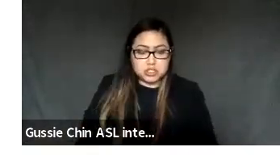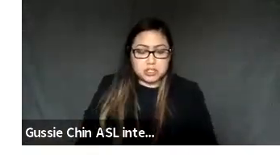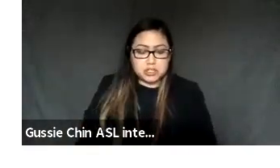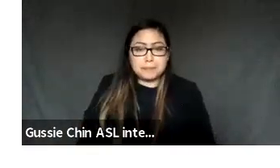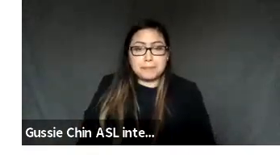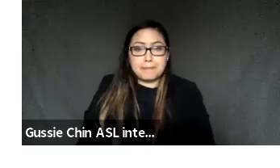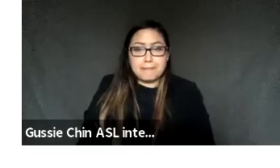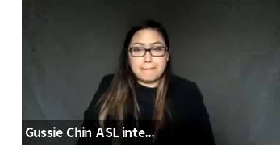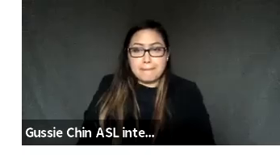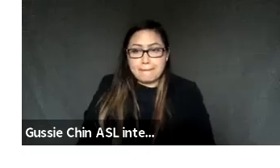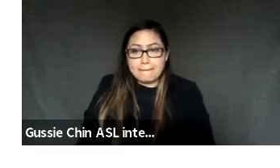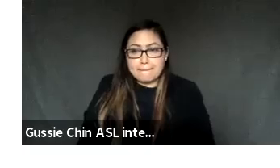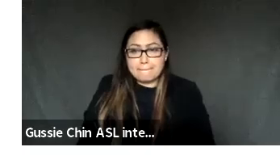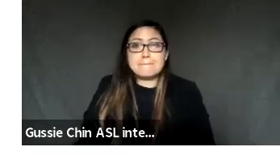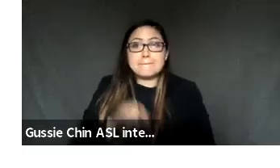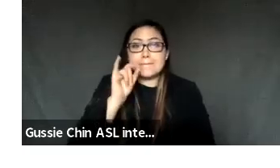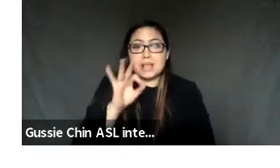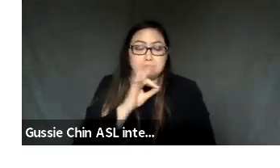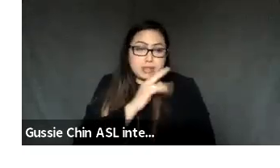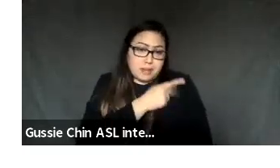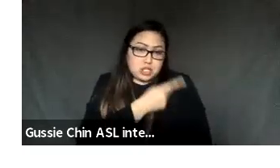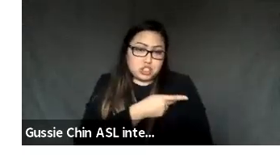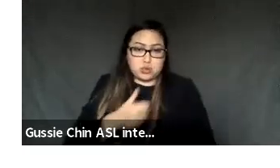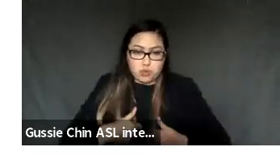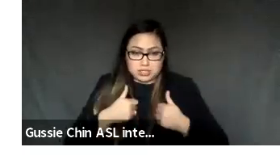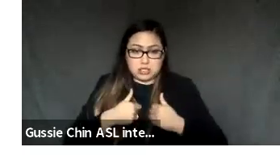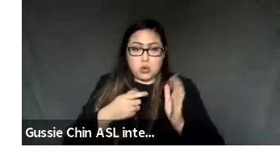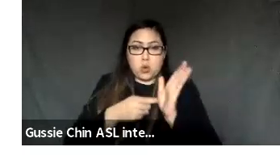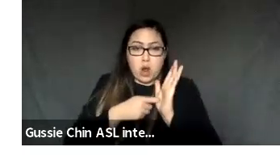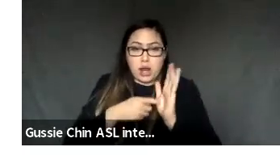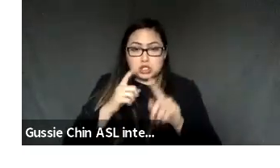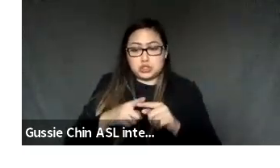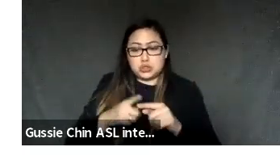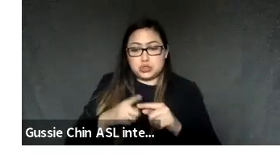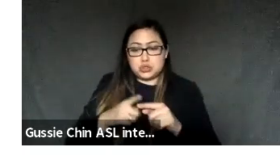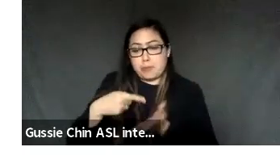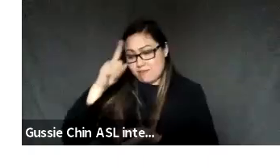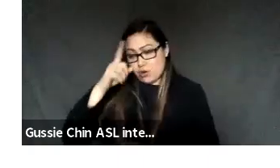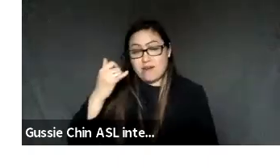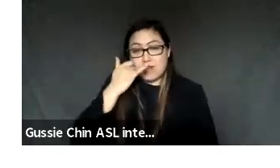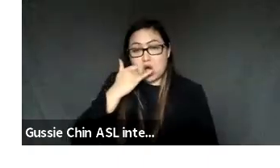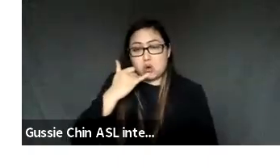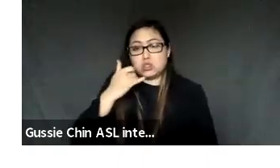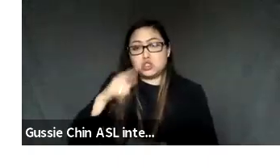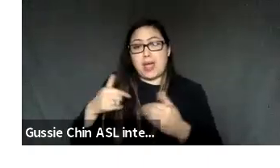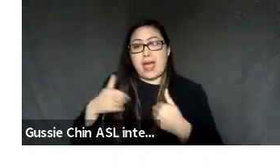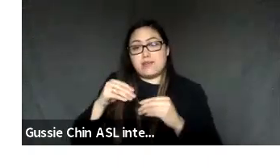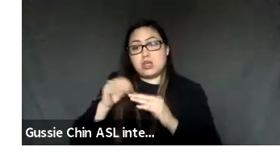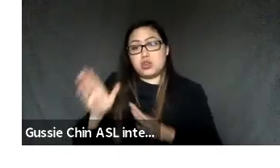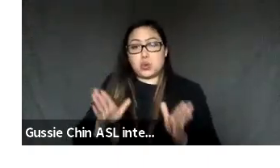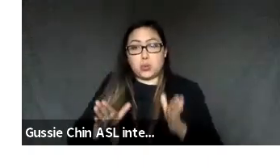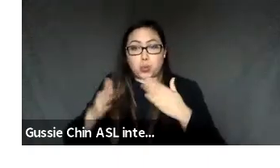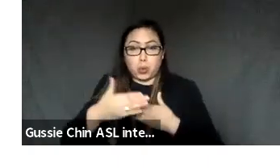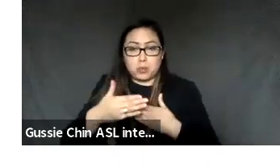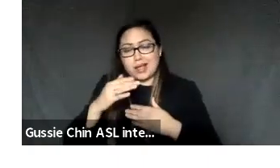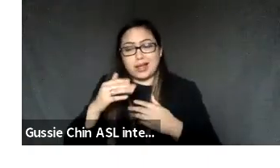If the patient resident is required to pay for a phone in their sleeping room, like a rehabilitation center or a long-term care facility,